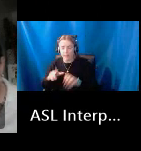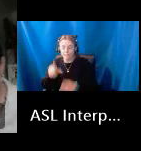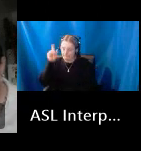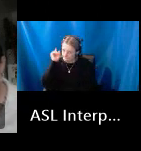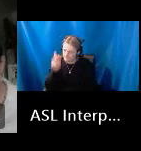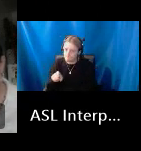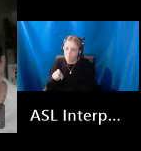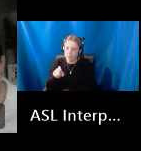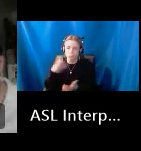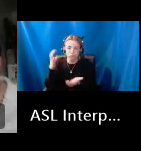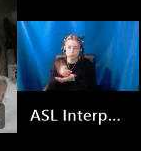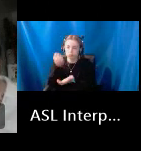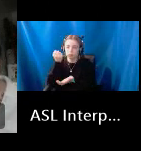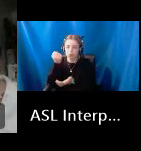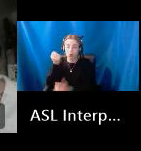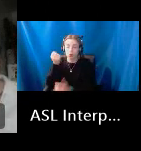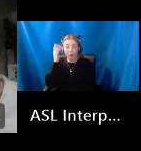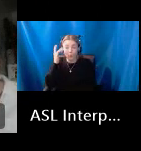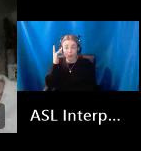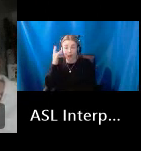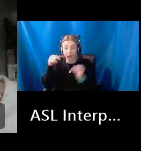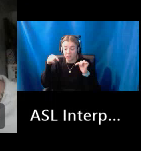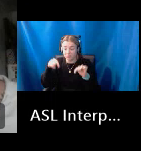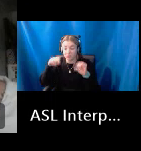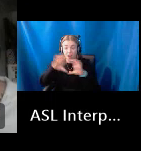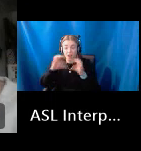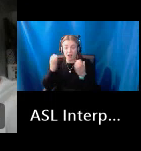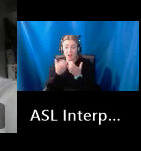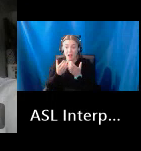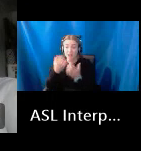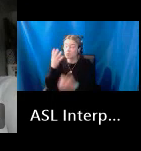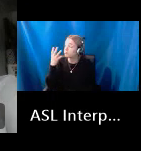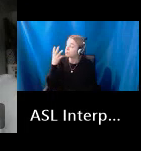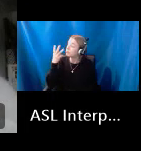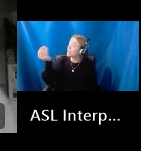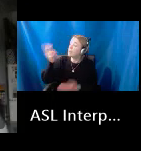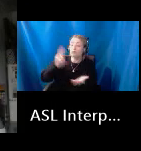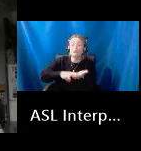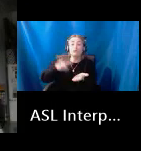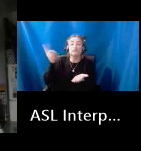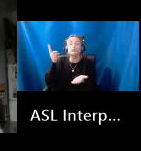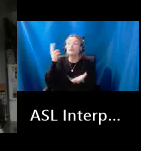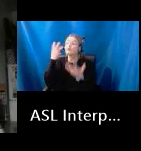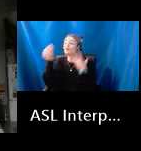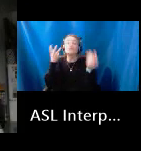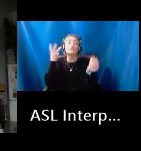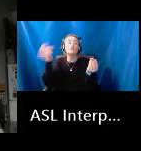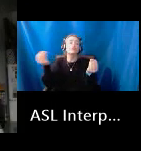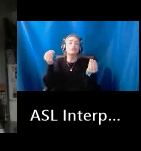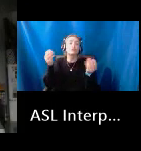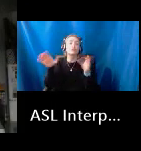Because once you leave this space and place and you go off and do other things, it's hard to come back and get